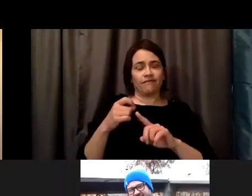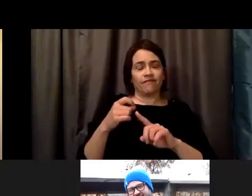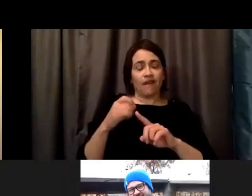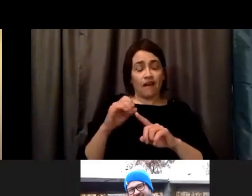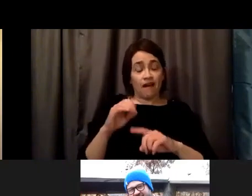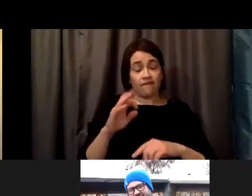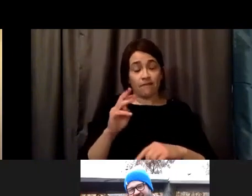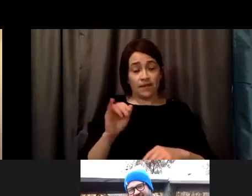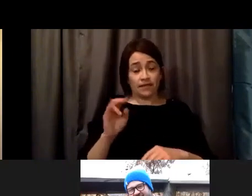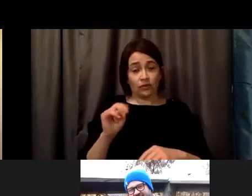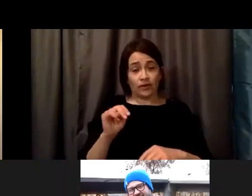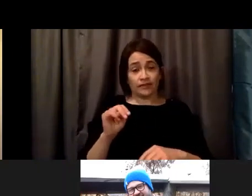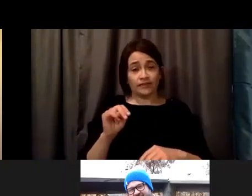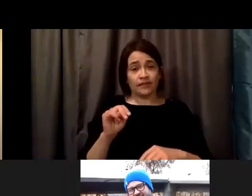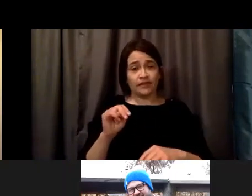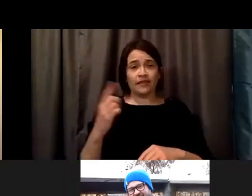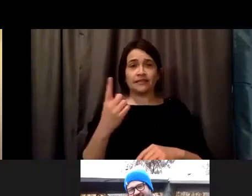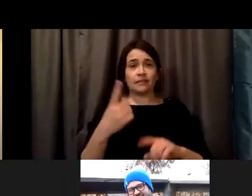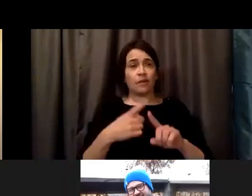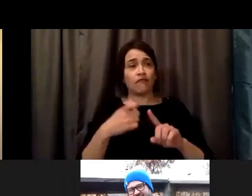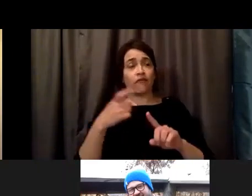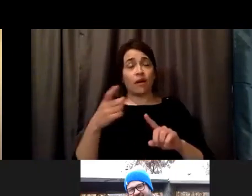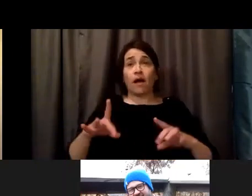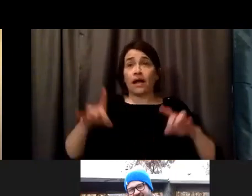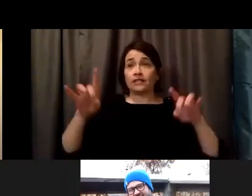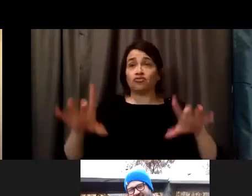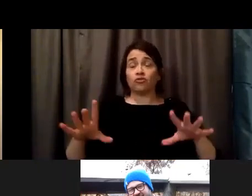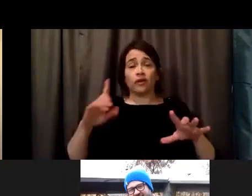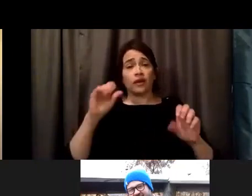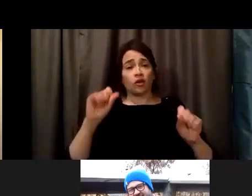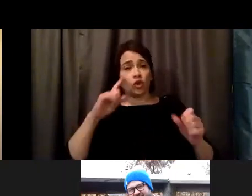for us that we might not know. And I would